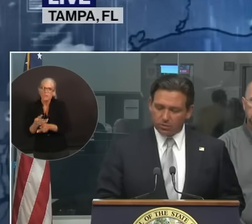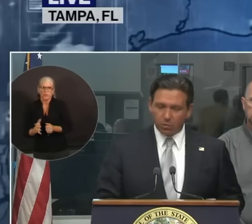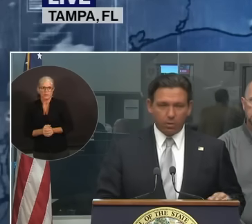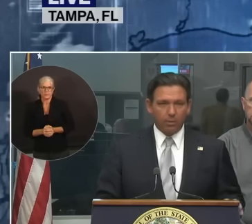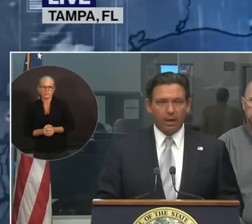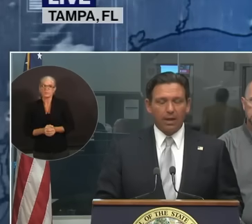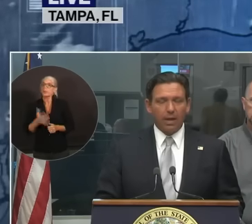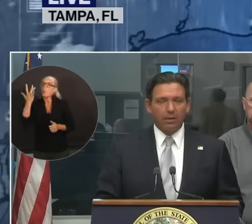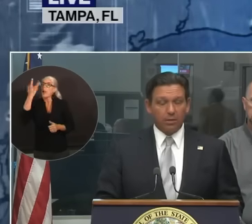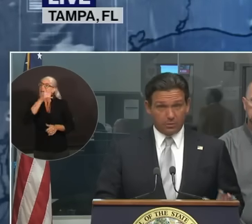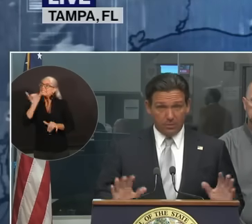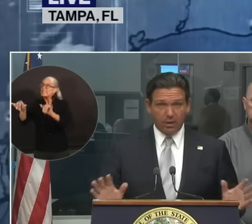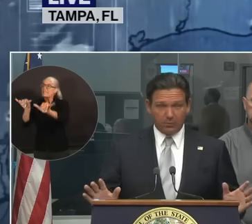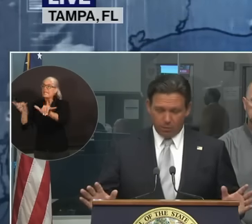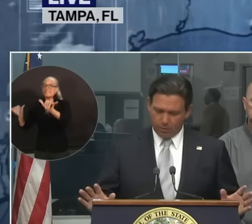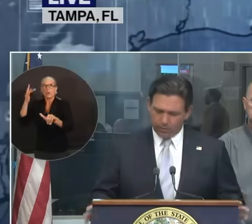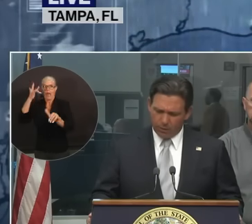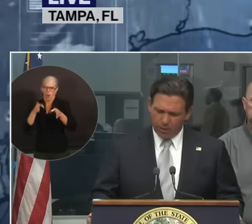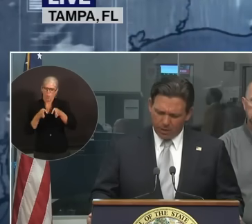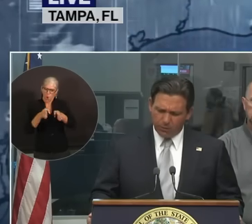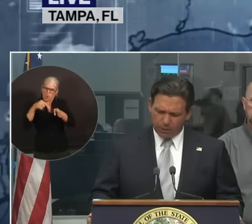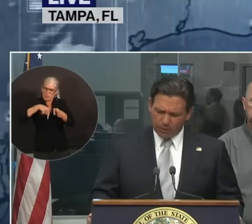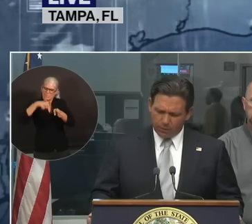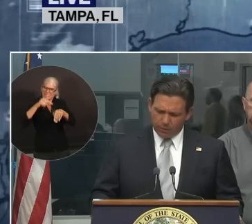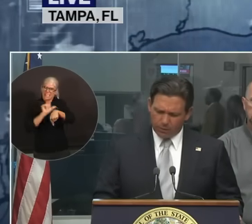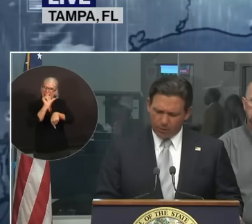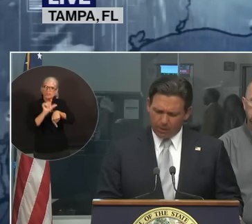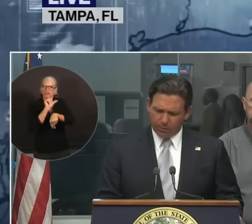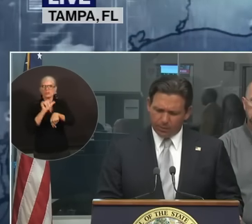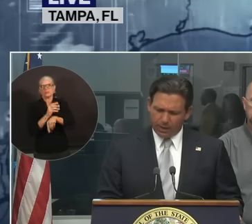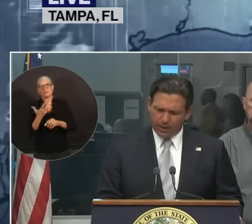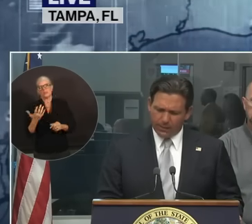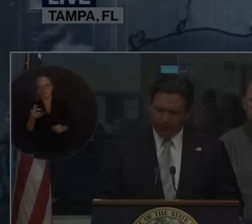almost every storm, and those can be avoided with proper planning.